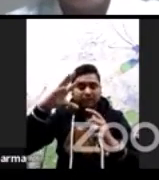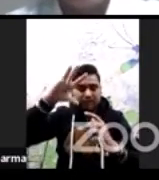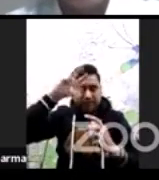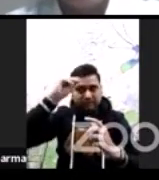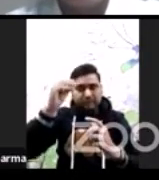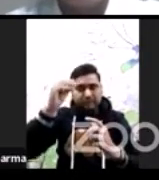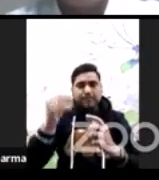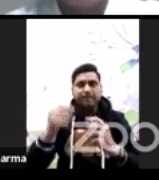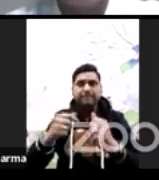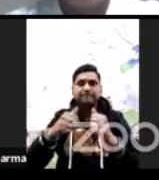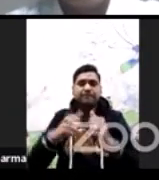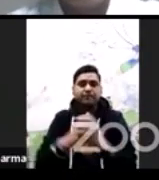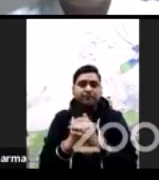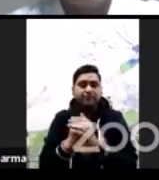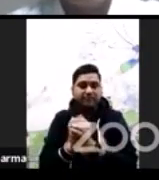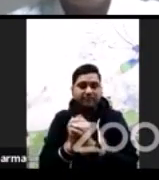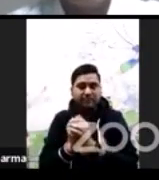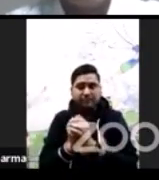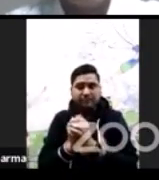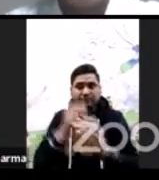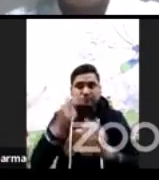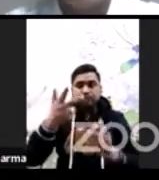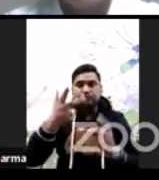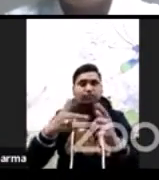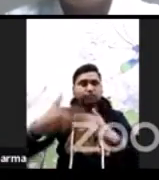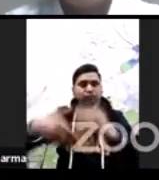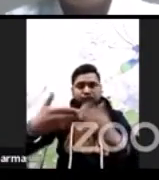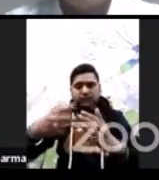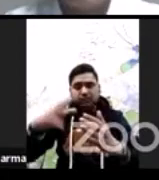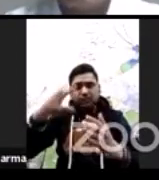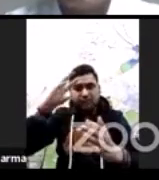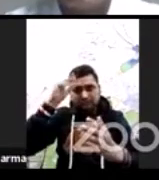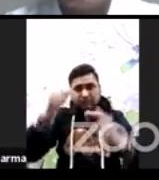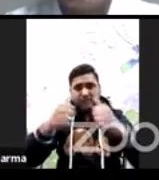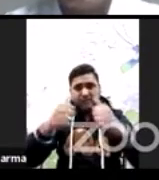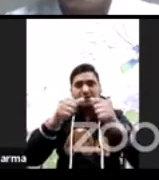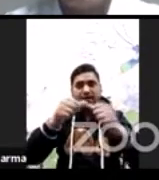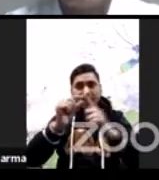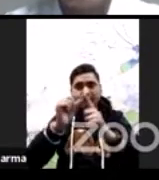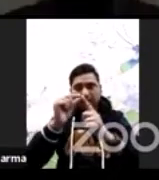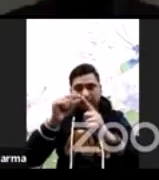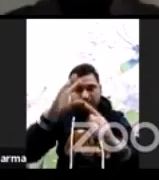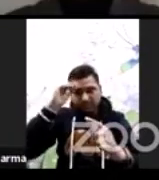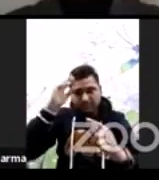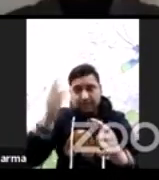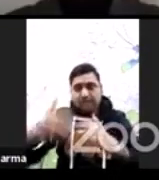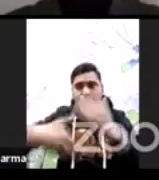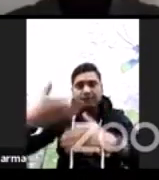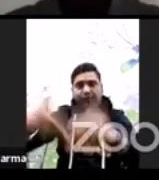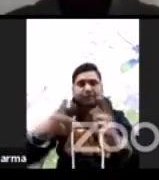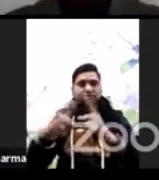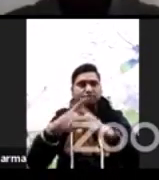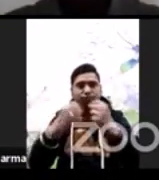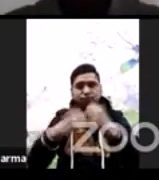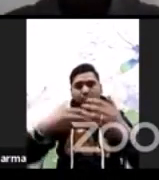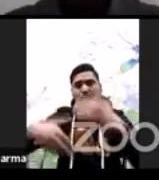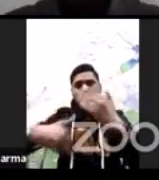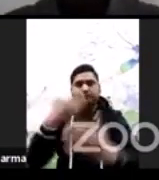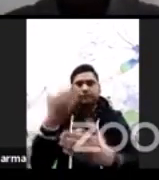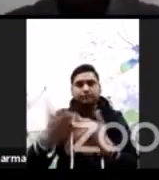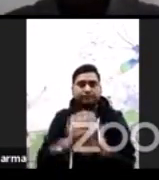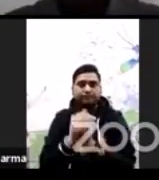which actually can get them jobs in companies like Capgemini We had recently launched something called Sakhi Drishtikon